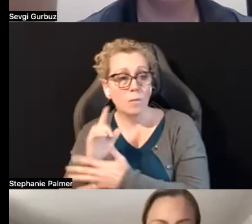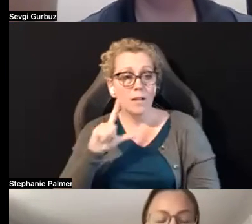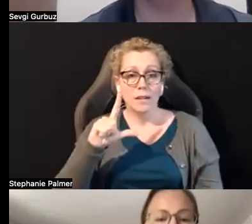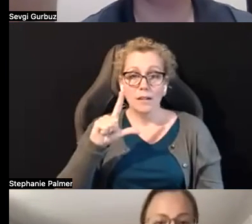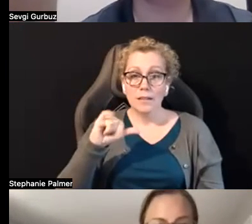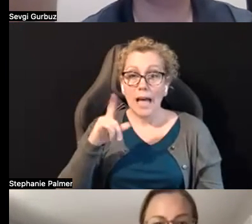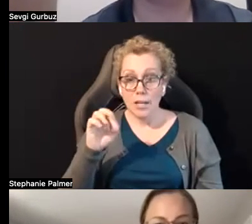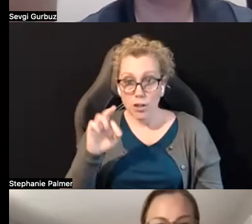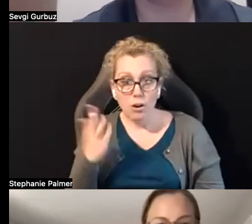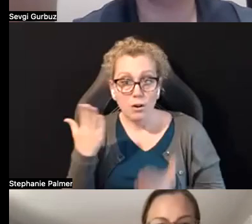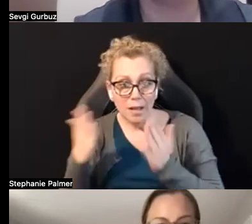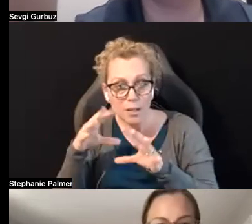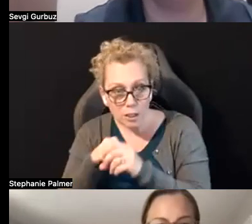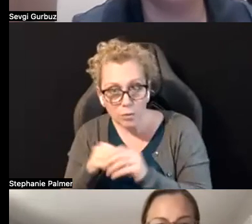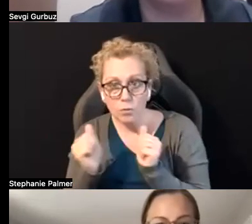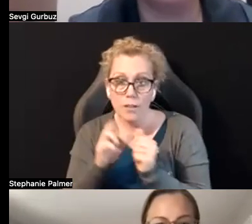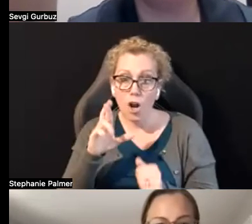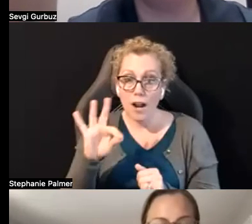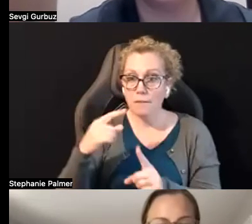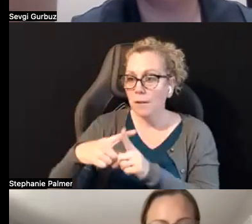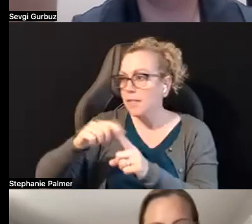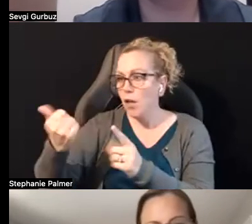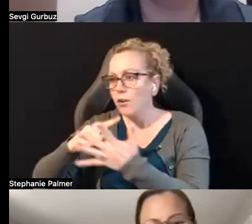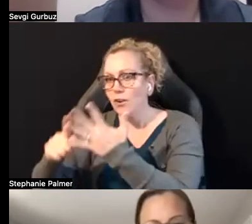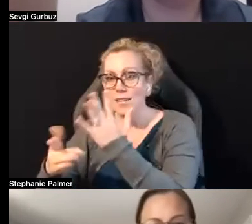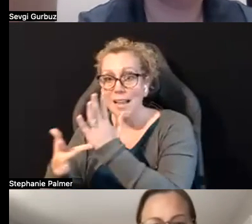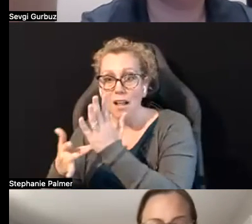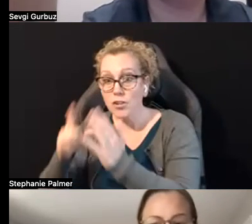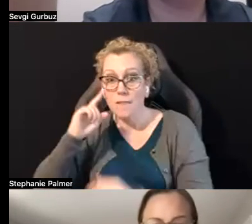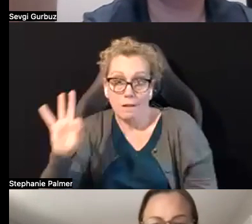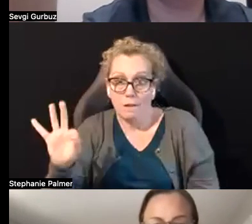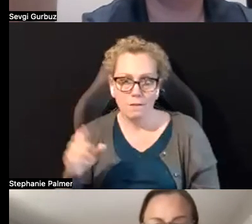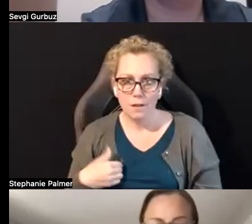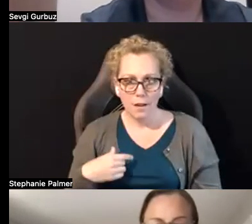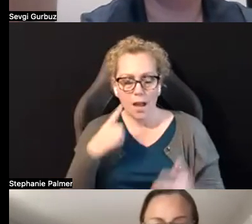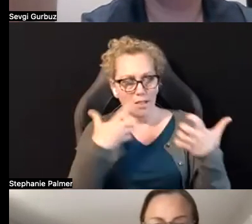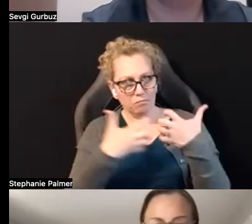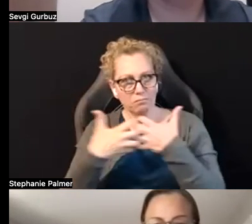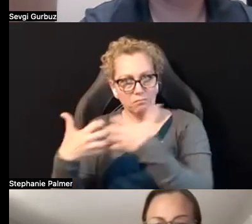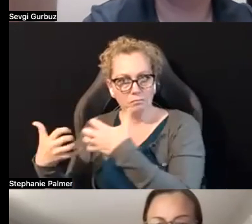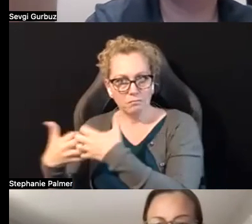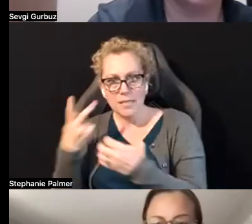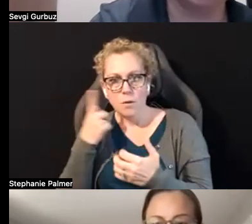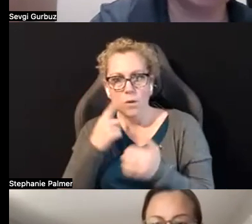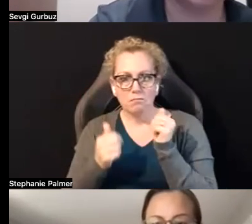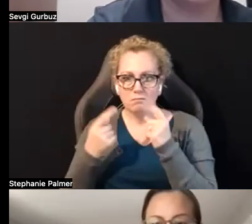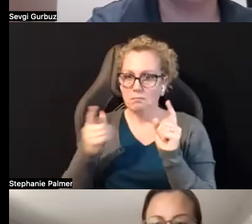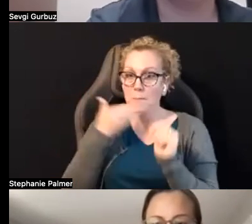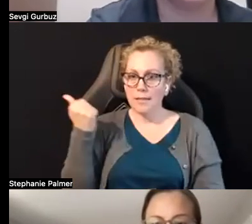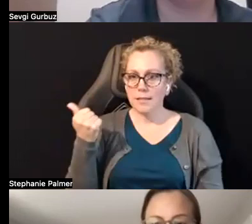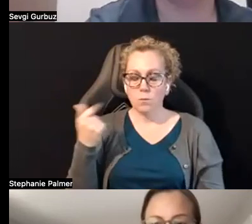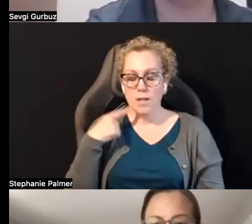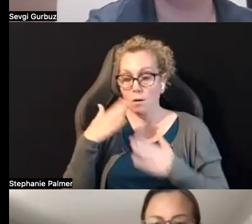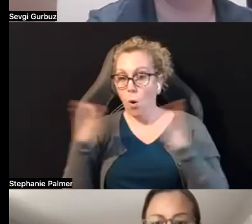LiDAR, maybe RF and anything else that you can dream of, right? As we discussed in the Q&A earlier, we're very open